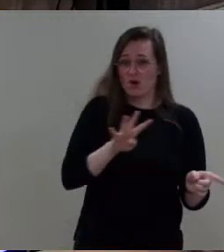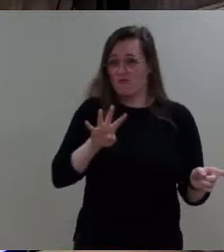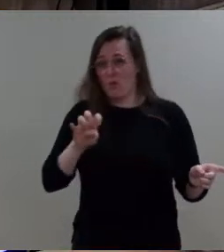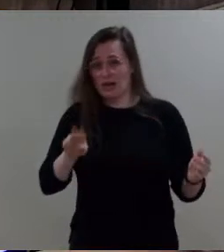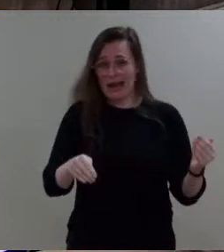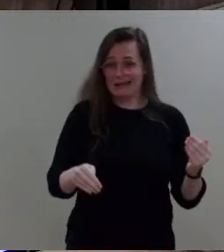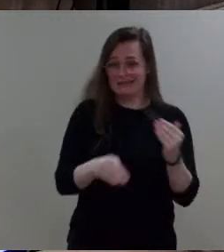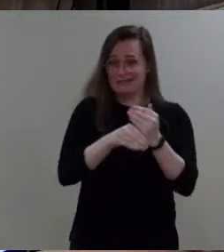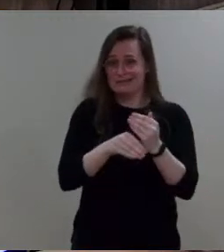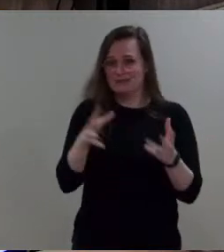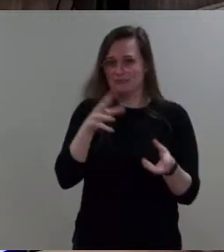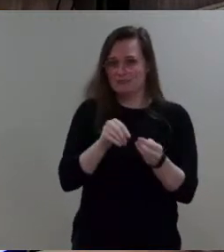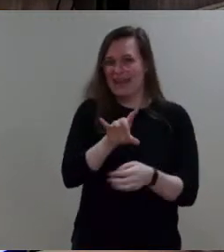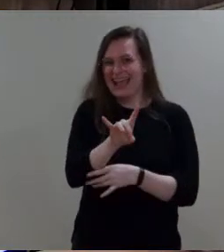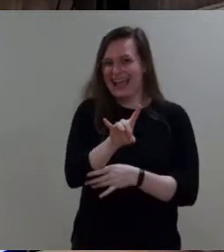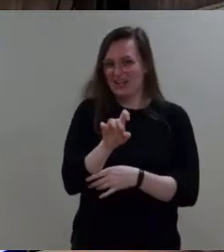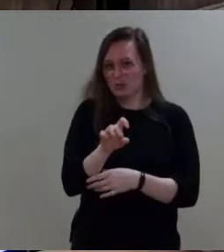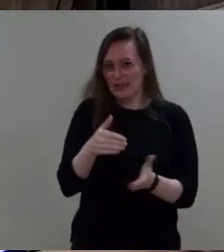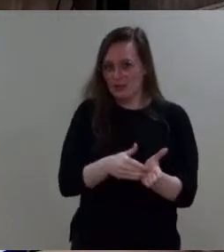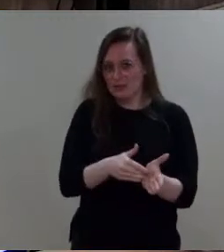between our tax dollars we put in.